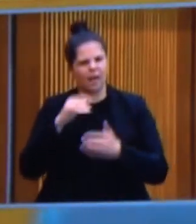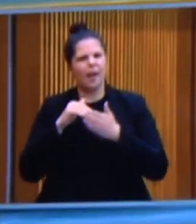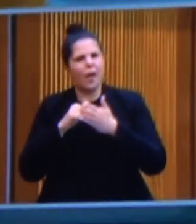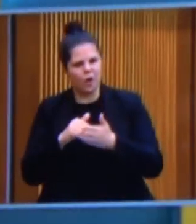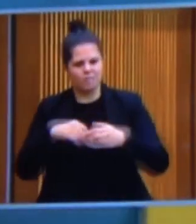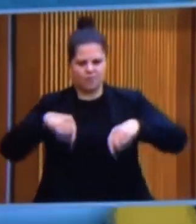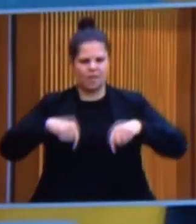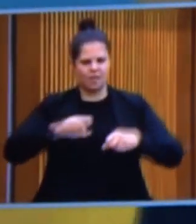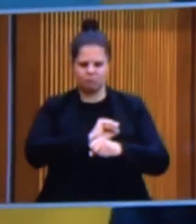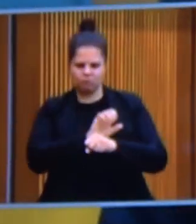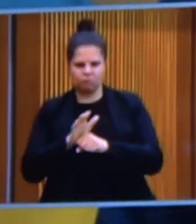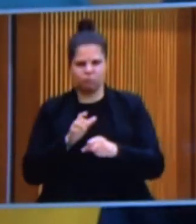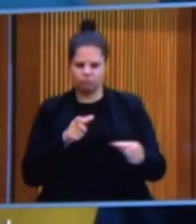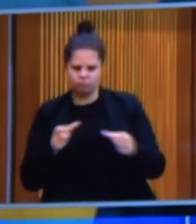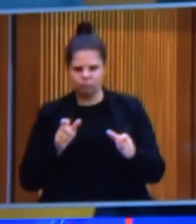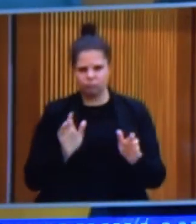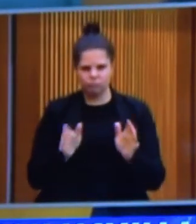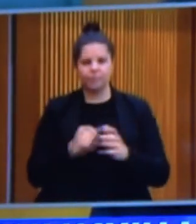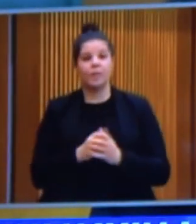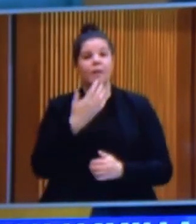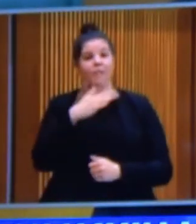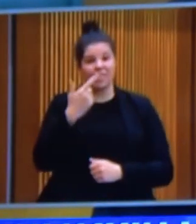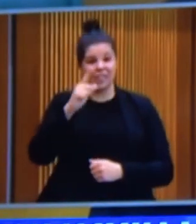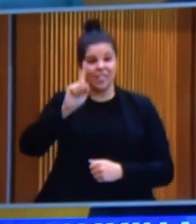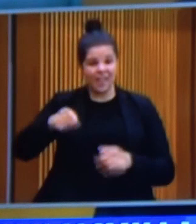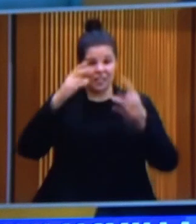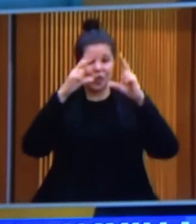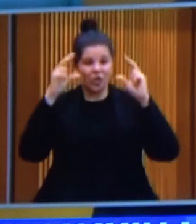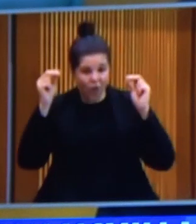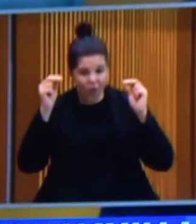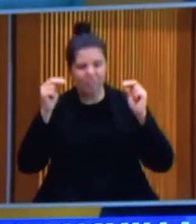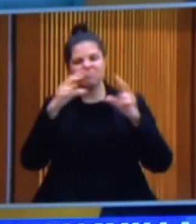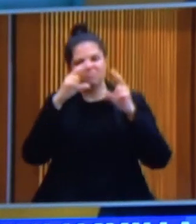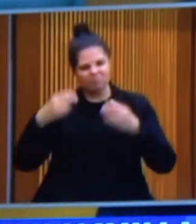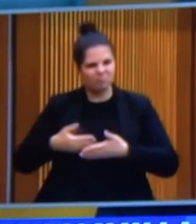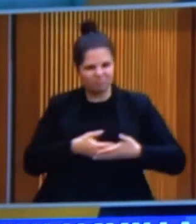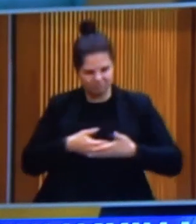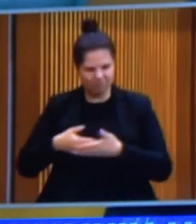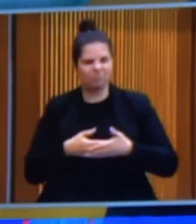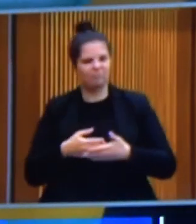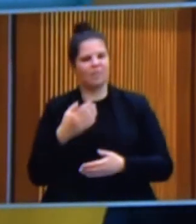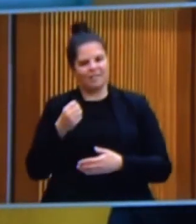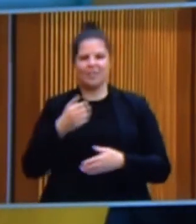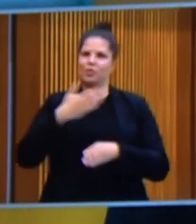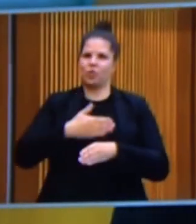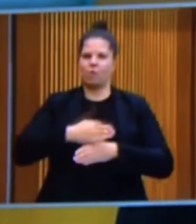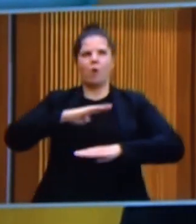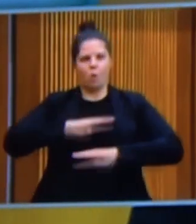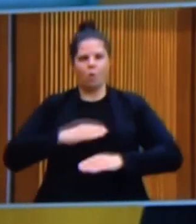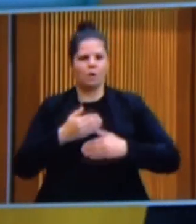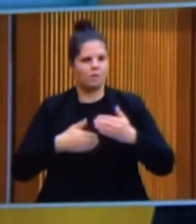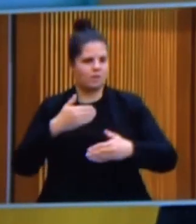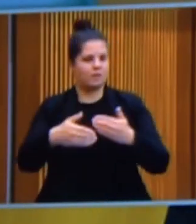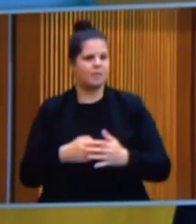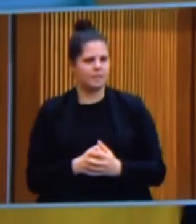into the future. 57,000 nurses and midwives out there who have job security. And this is critically